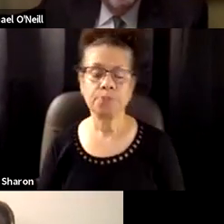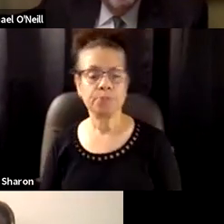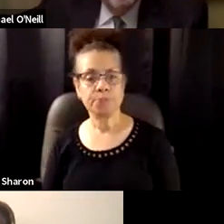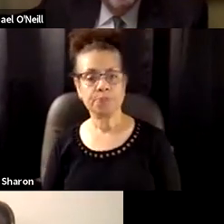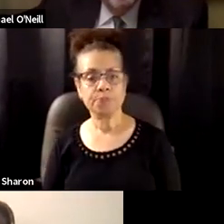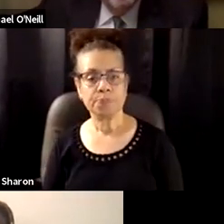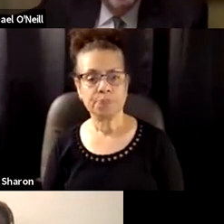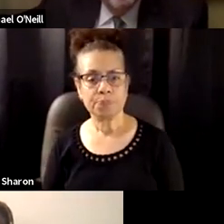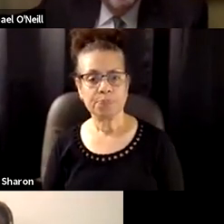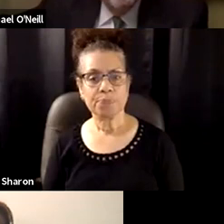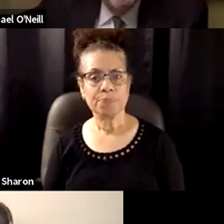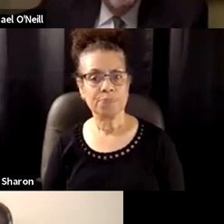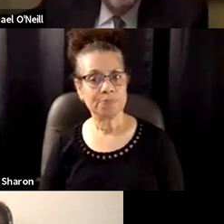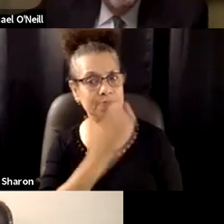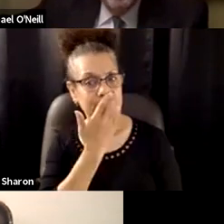thank you